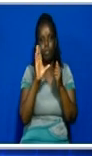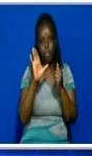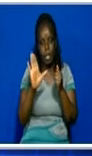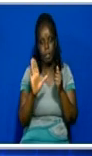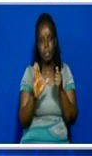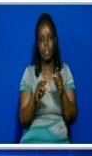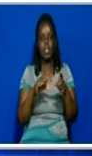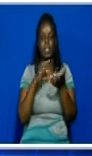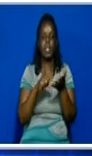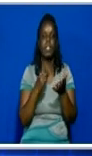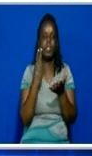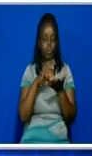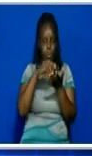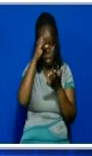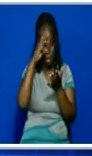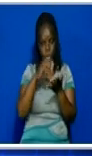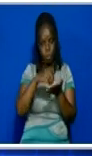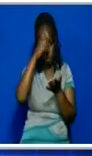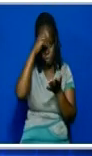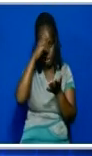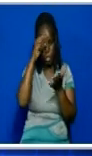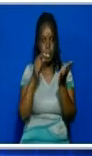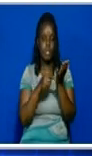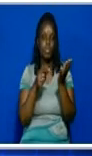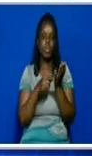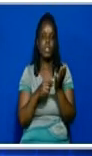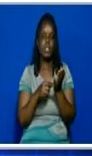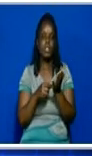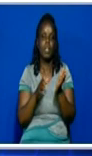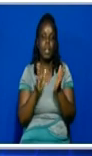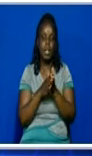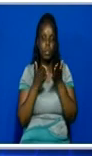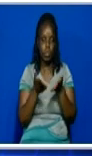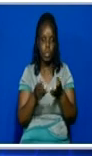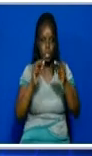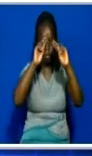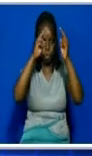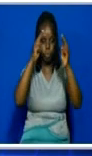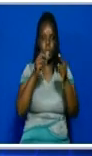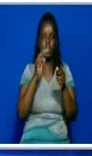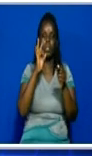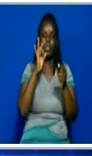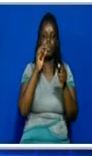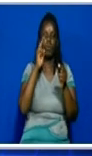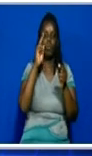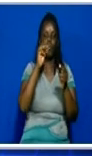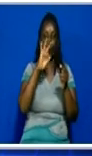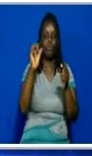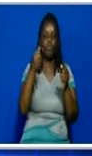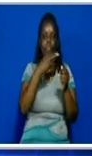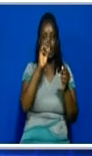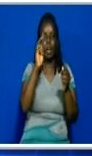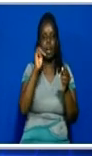have our grade 2 students who will be learning Kiswahili, and today we are on Ufahamu. Moving on,